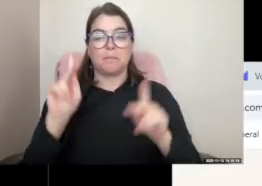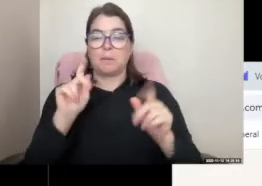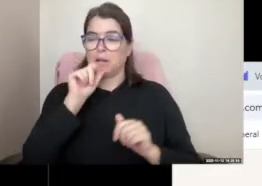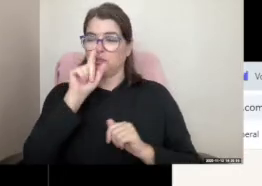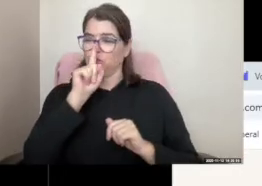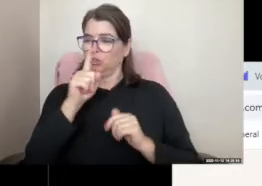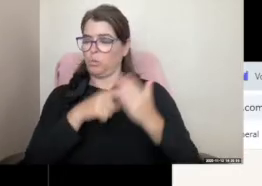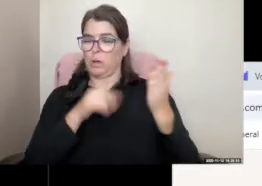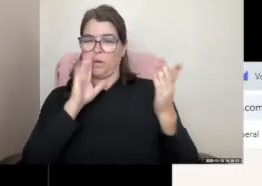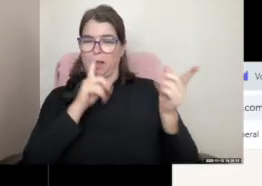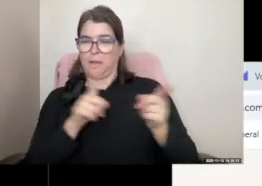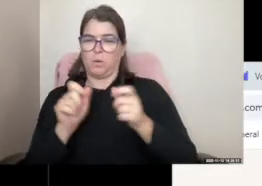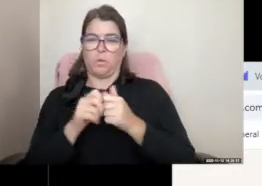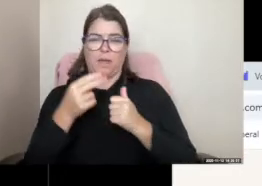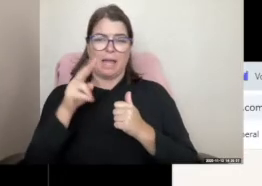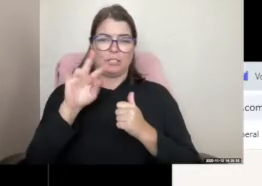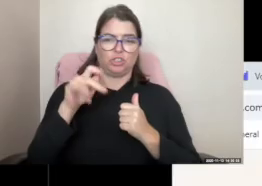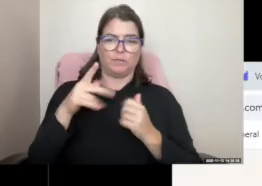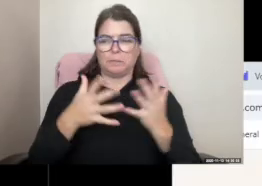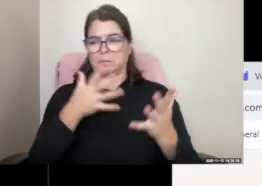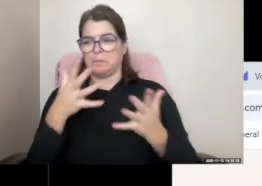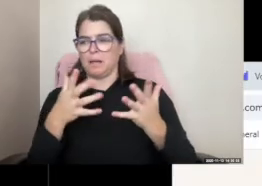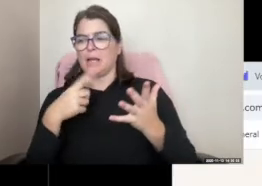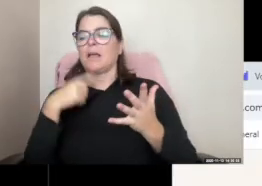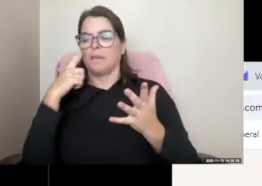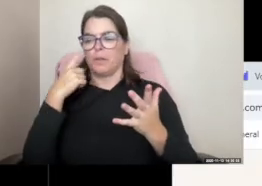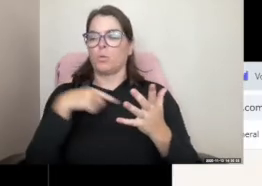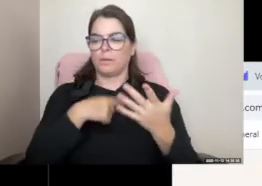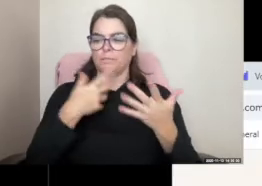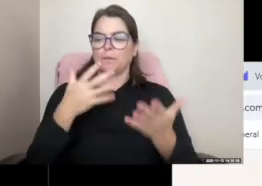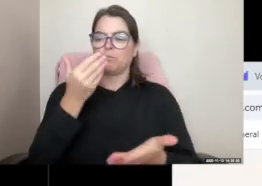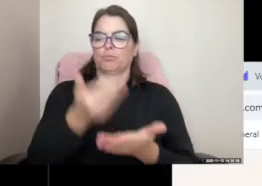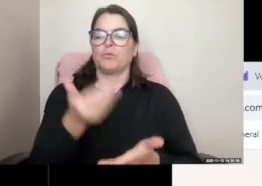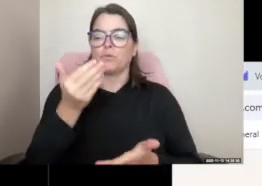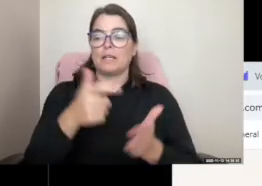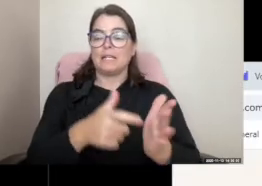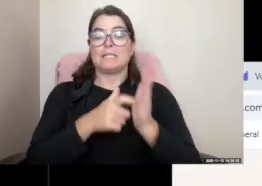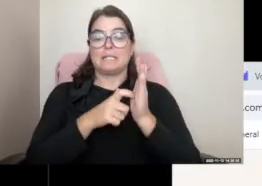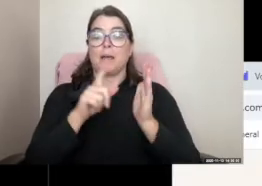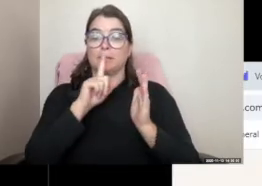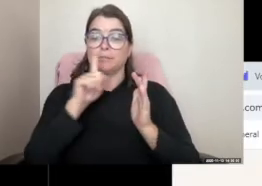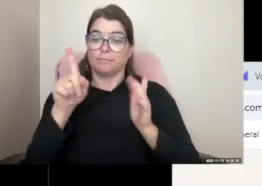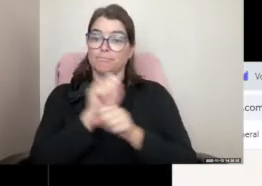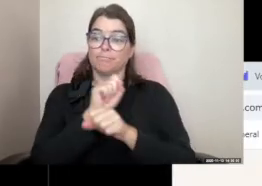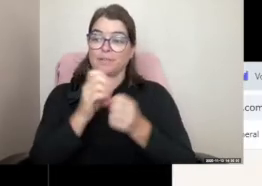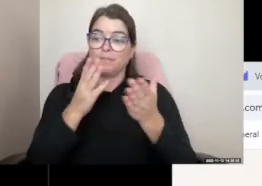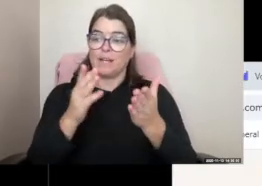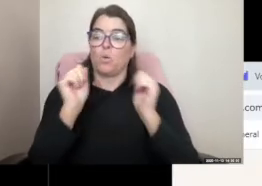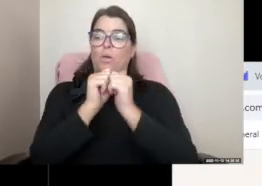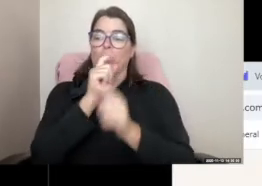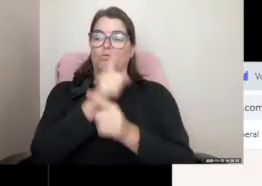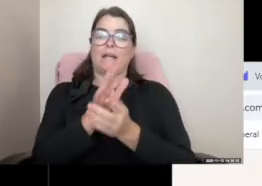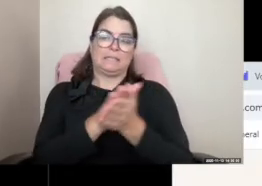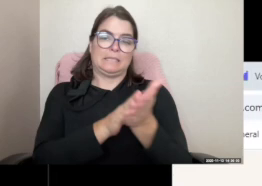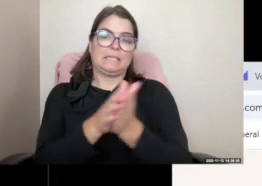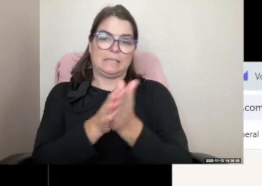right incentives in place, there are fleets that are looking to go fully electric today, which I think people weren't quite sure